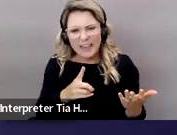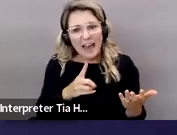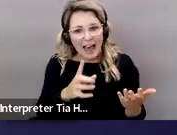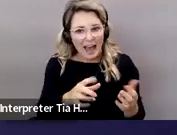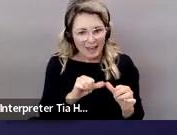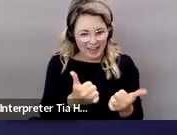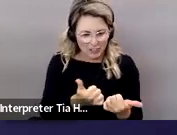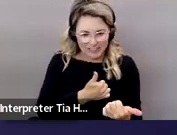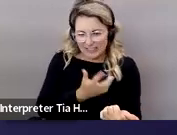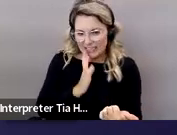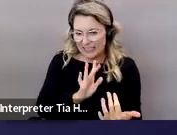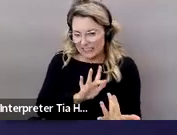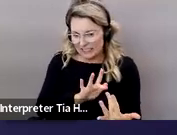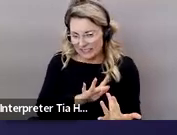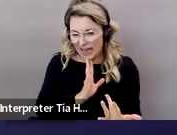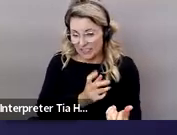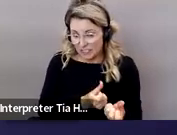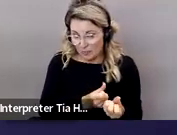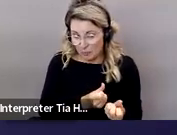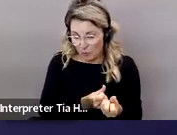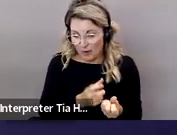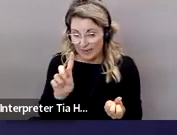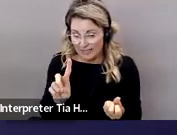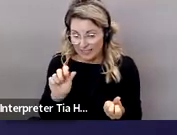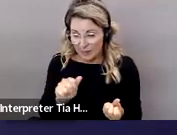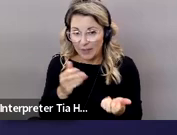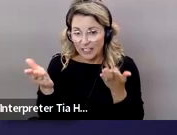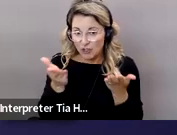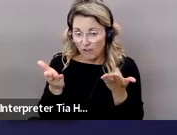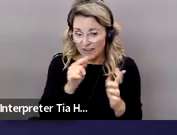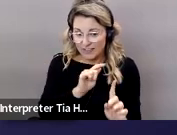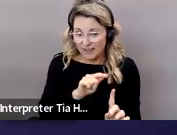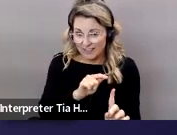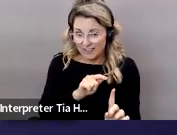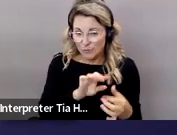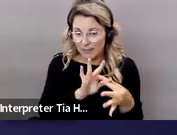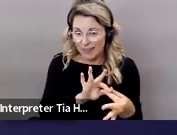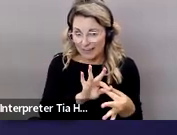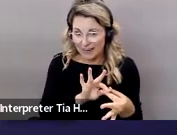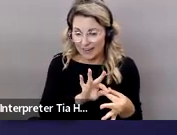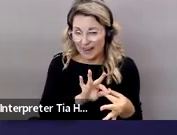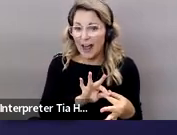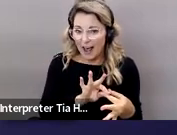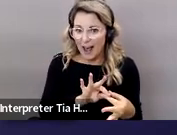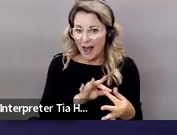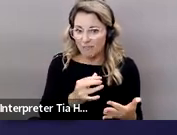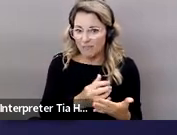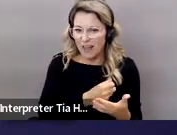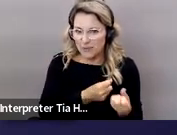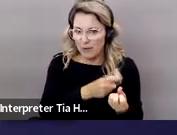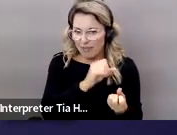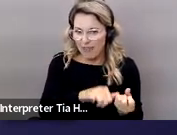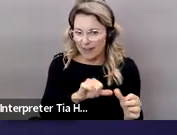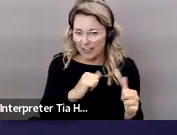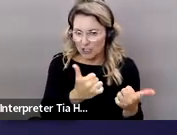and entities that tend to support disability service related programs, things such as